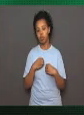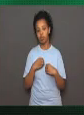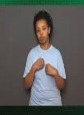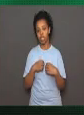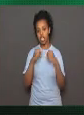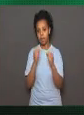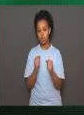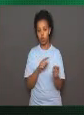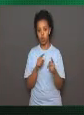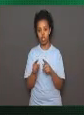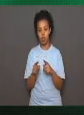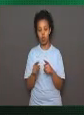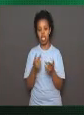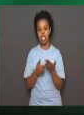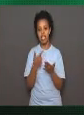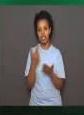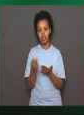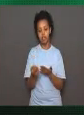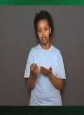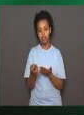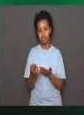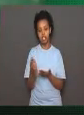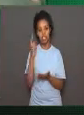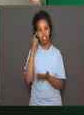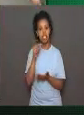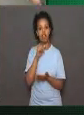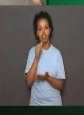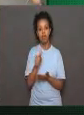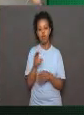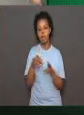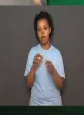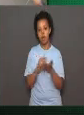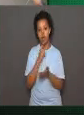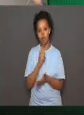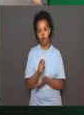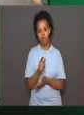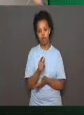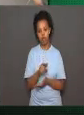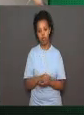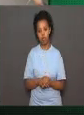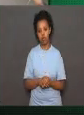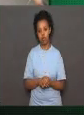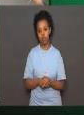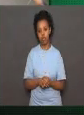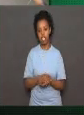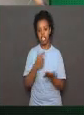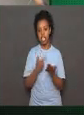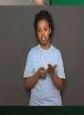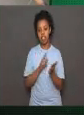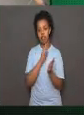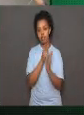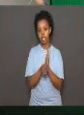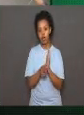of doing without having to think about it. An example of instinctive